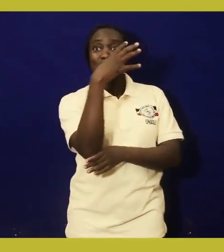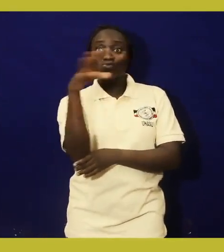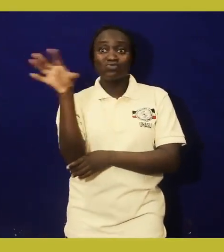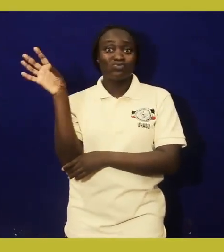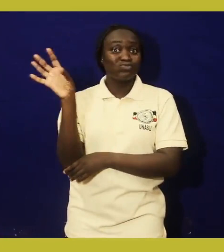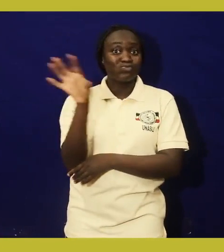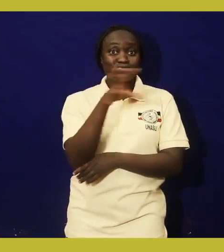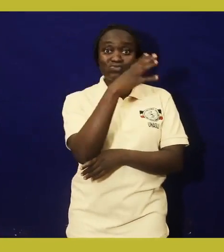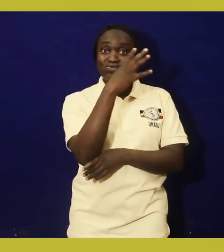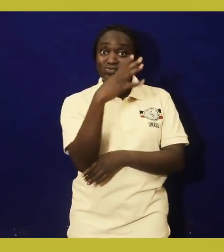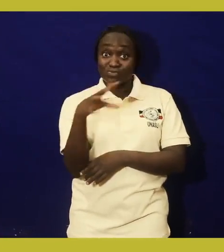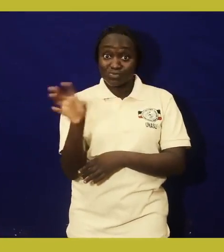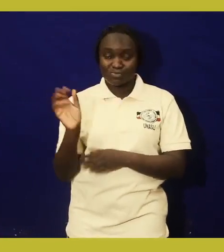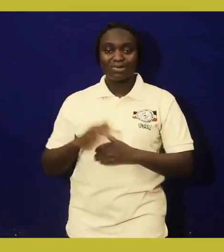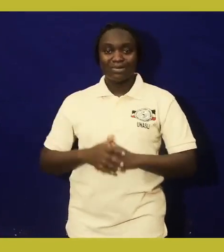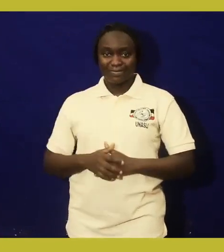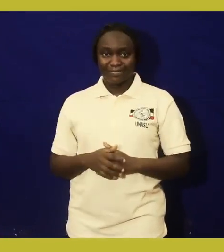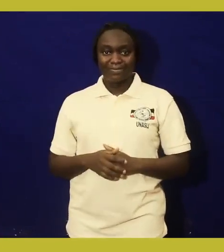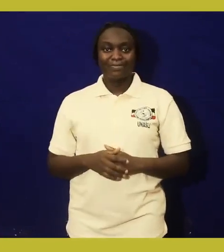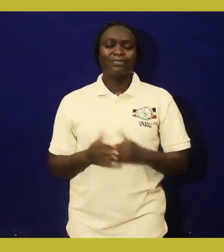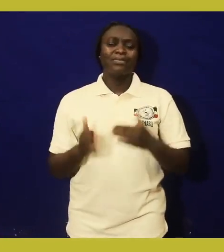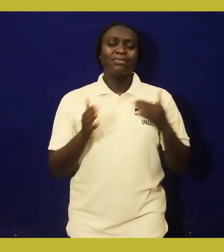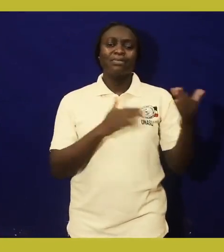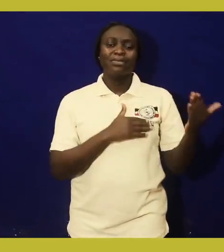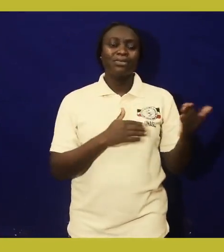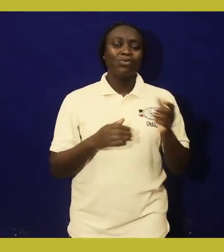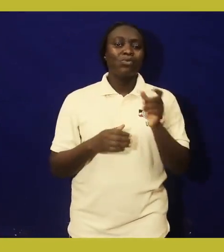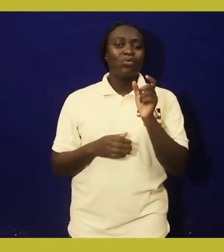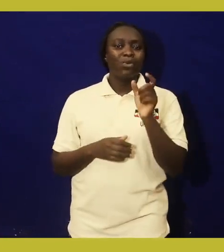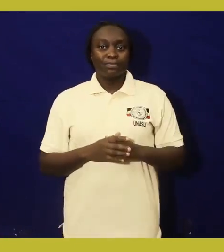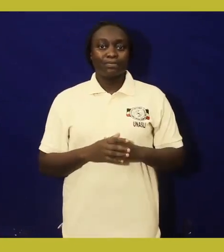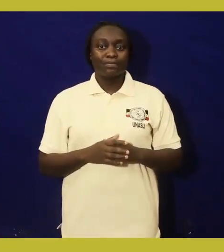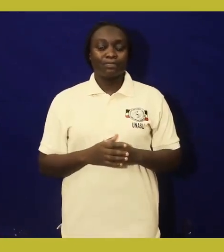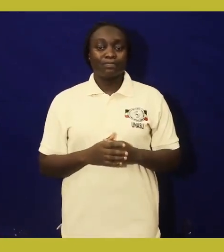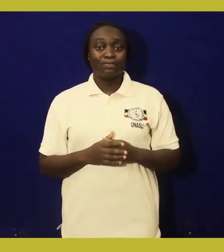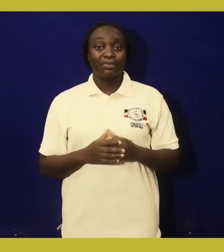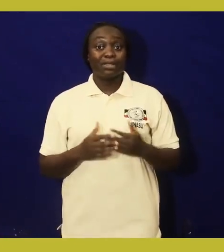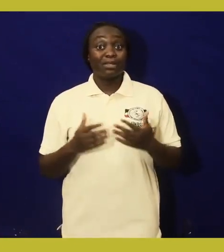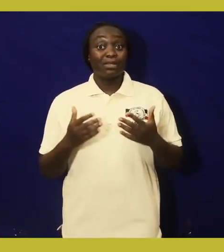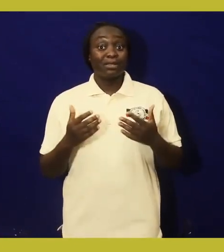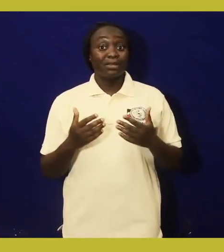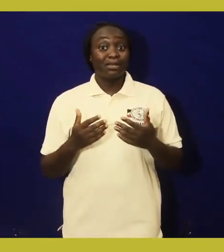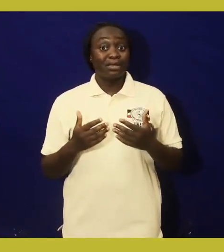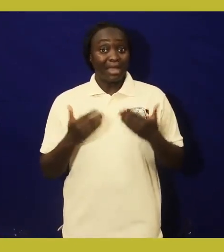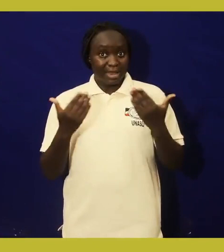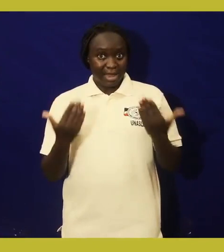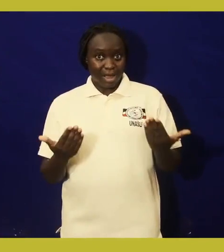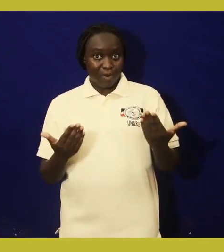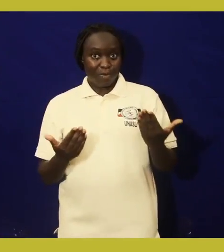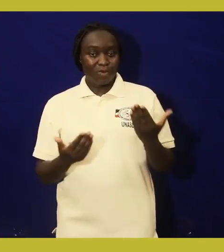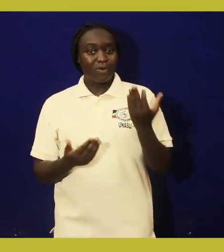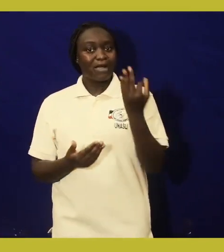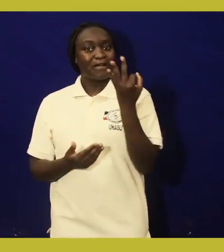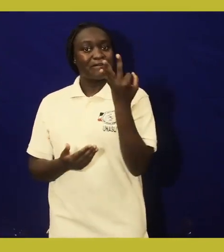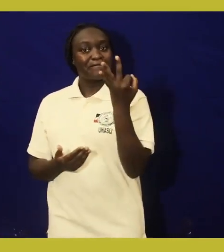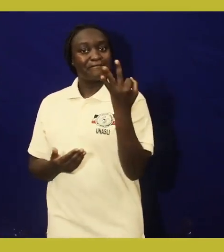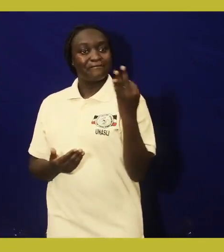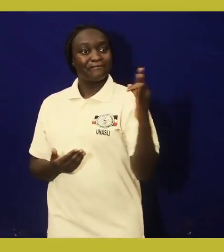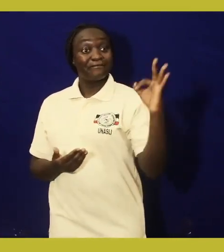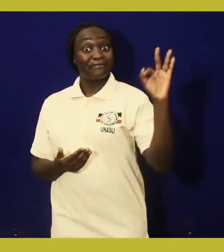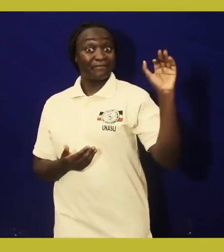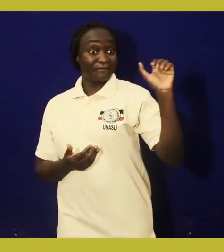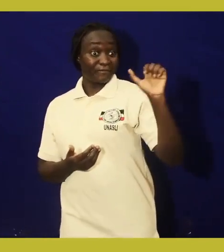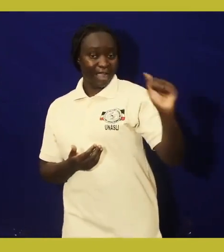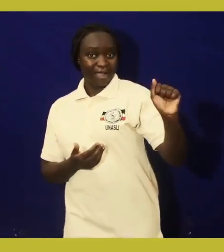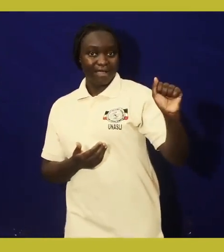fun. Now we know how to read. We can read another one. We have our